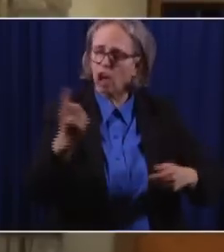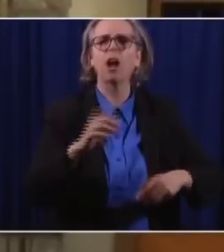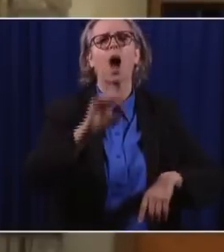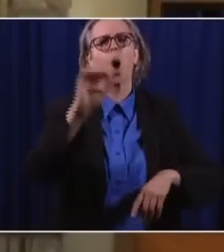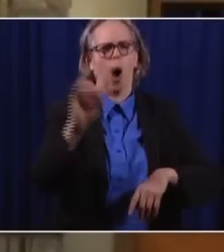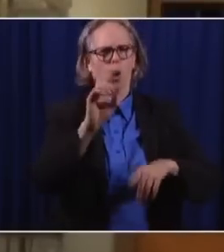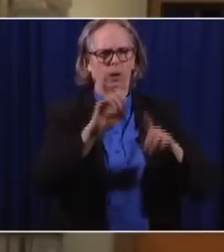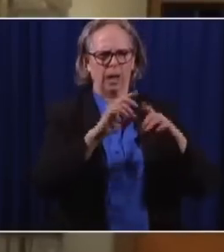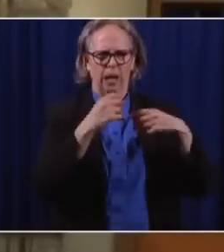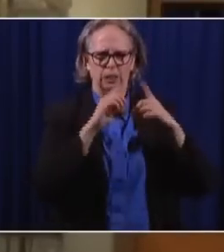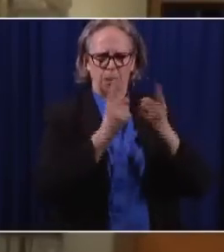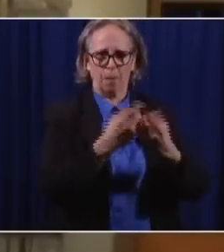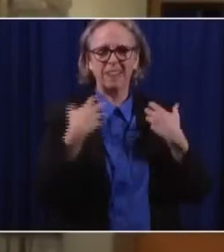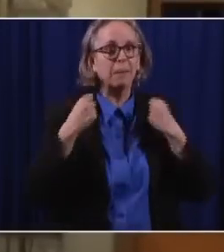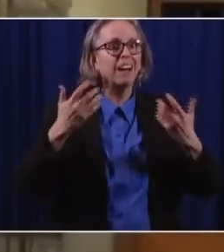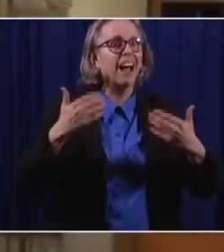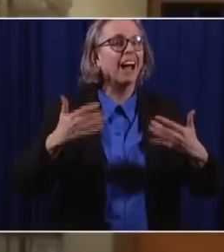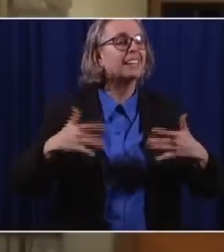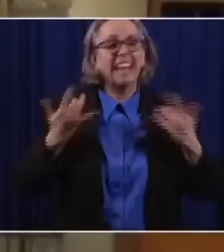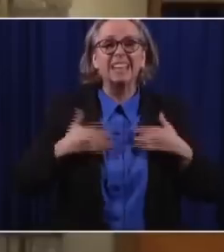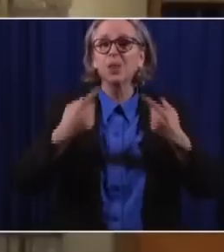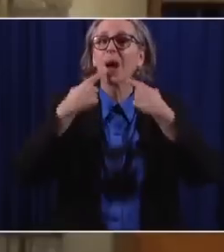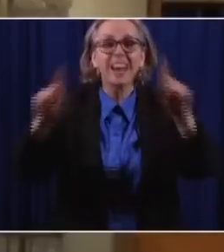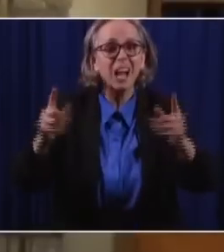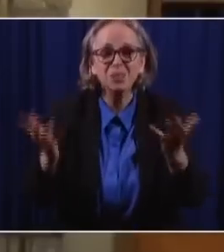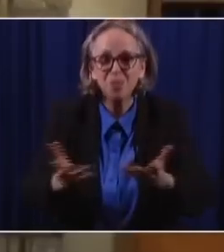announce today, the